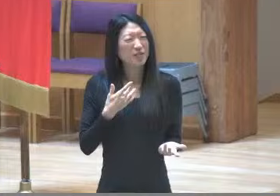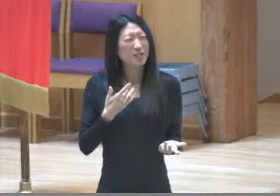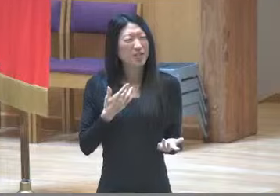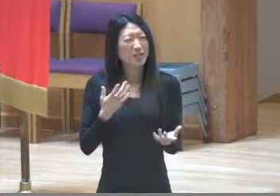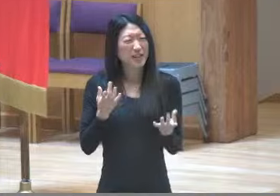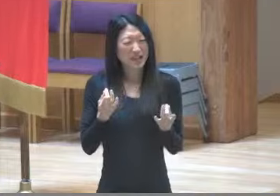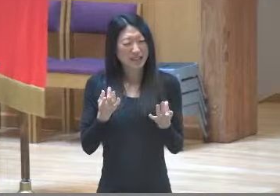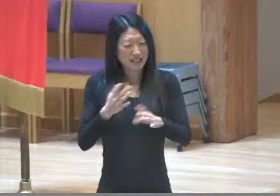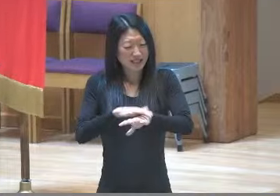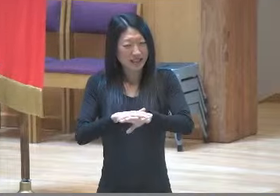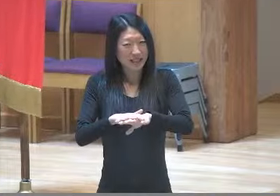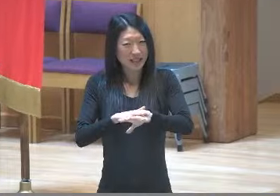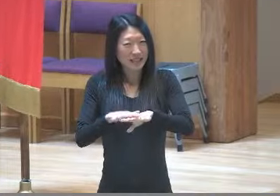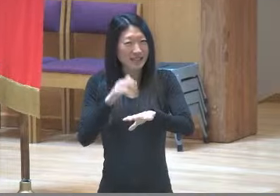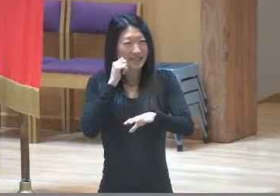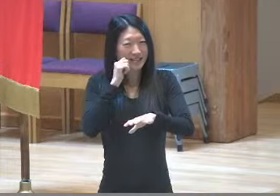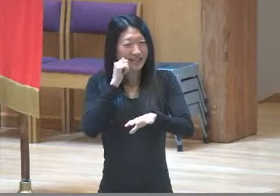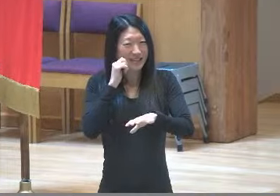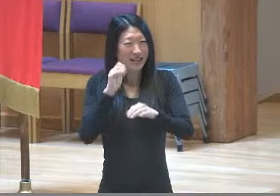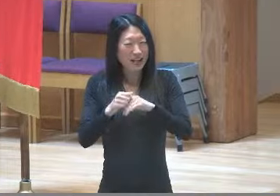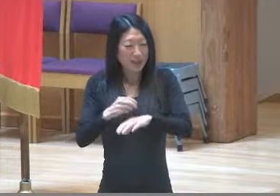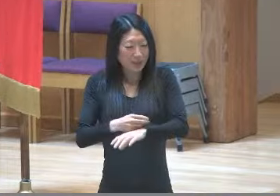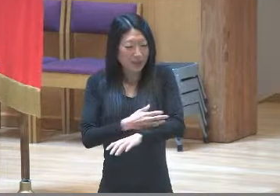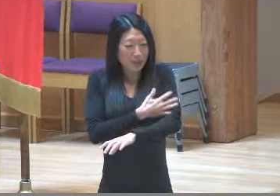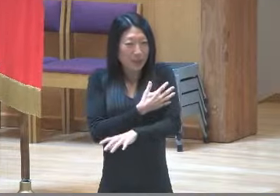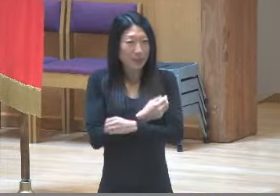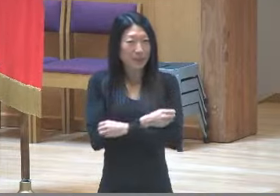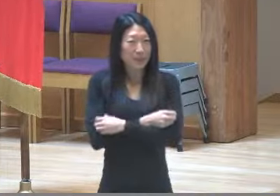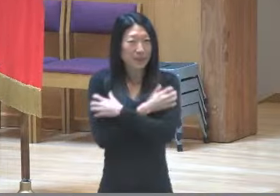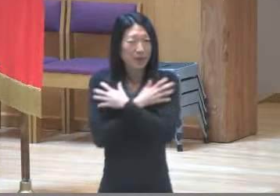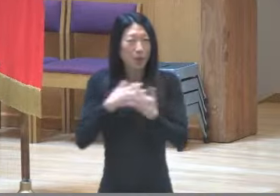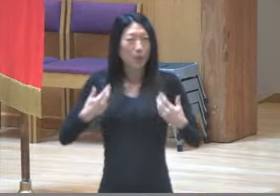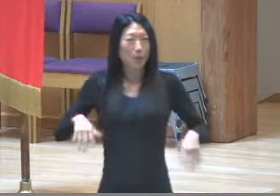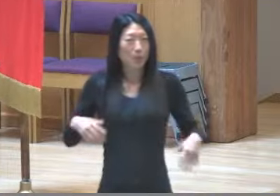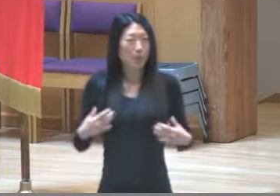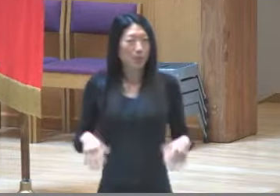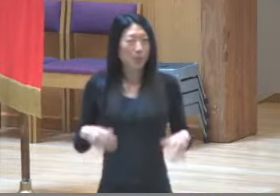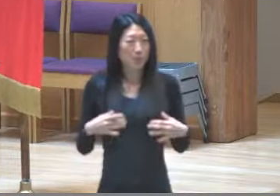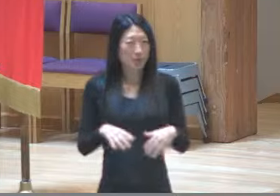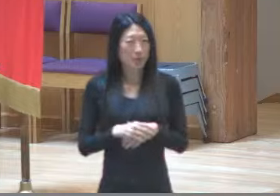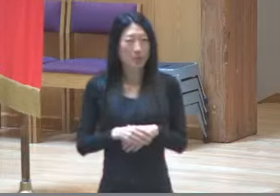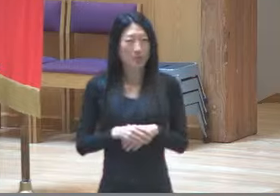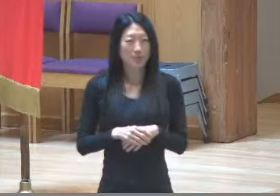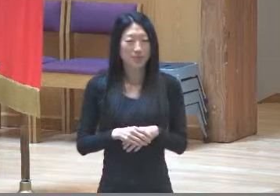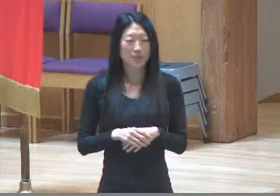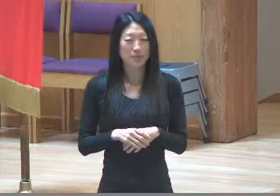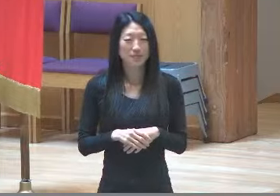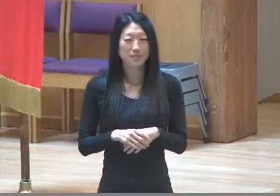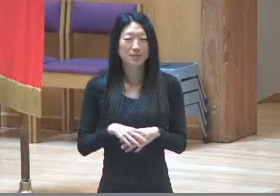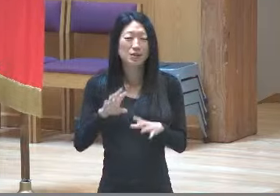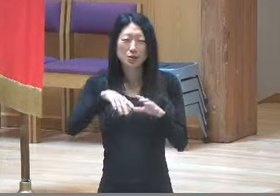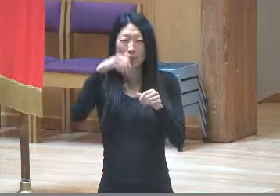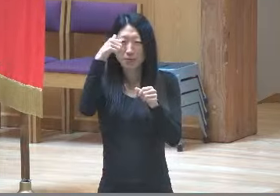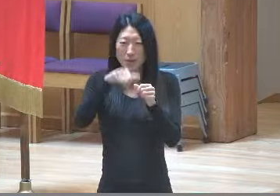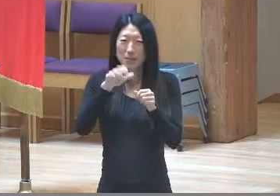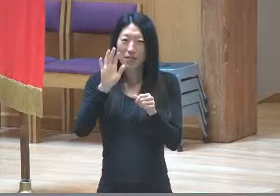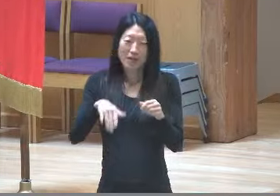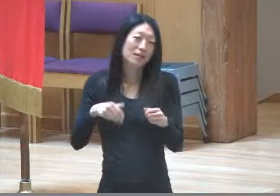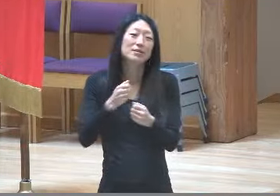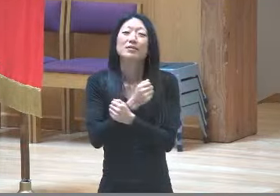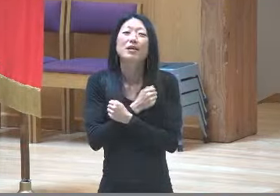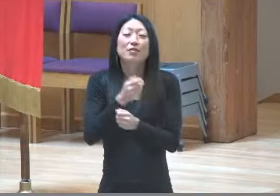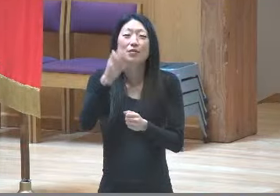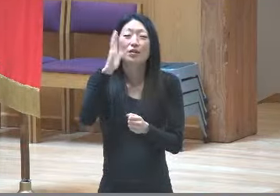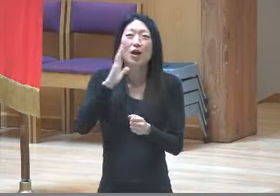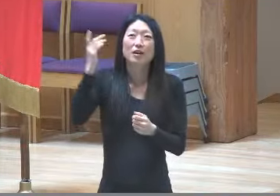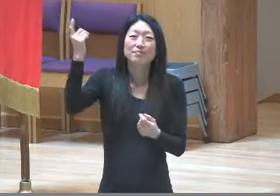your skin? How many of you get goosebumps? Yeah? Just remember, that's the love of God